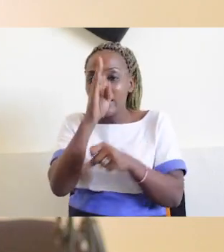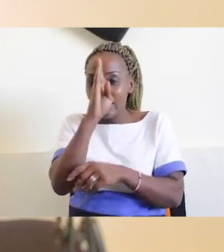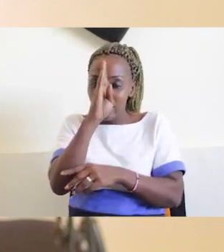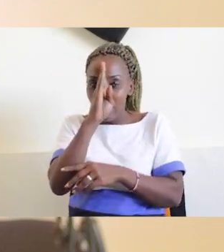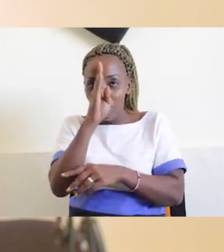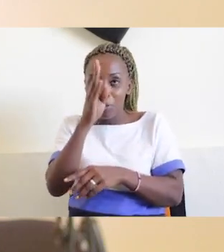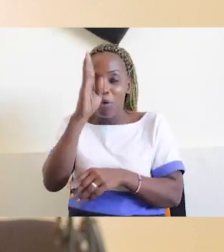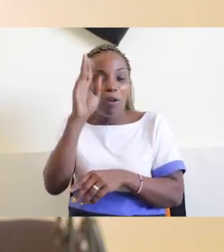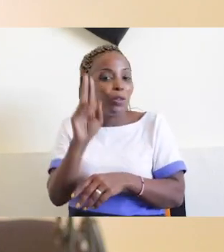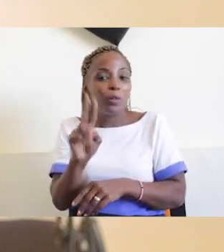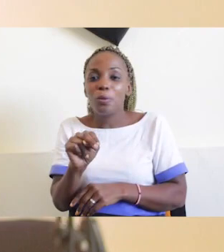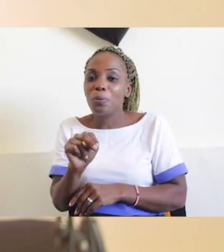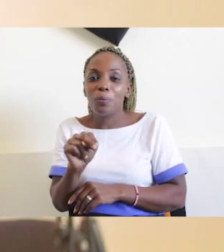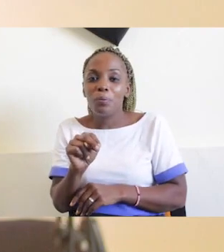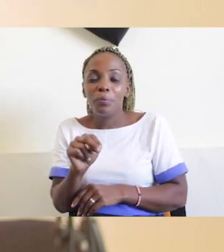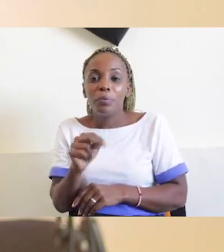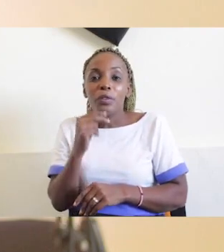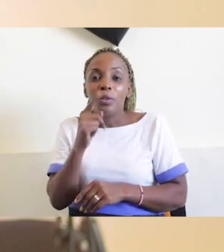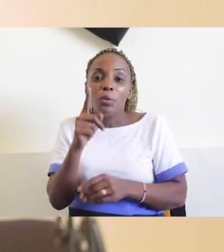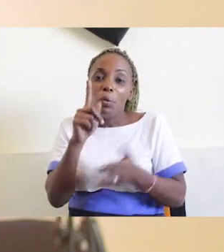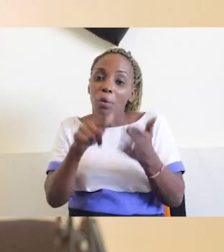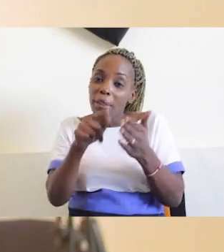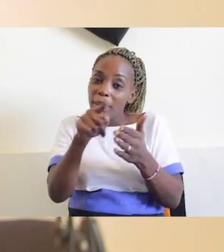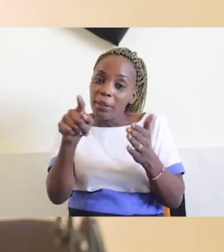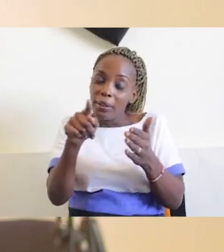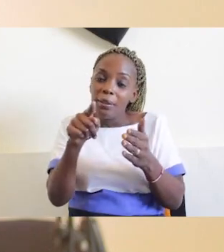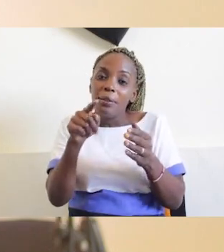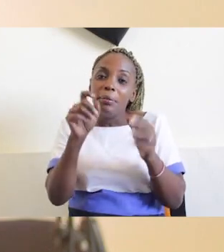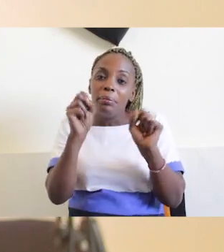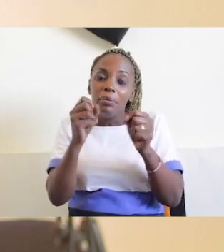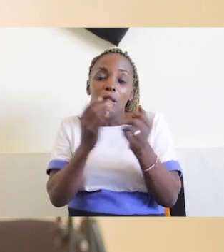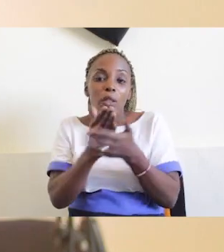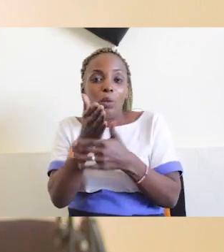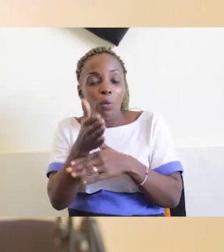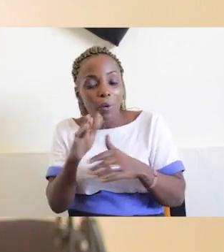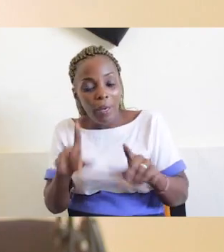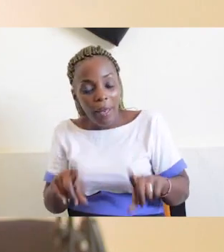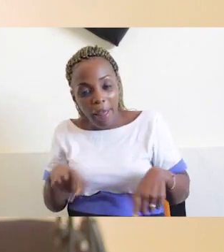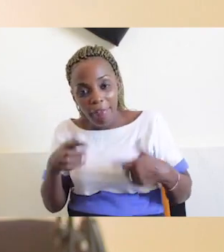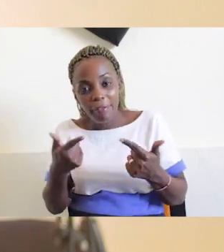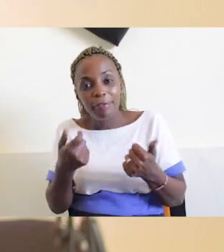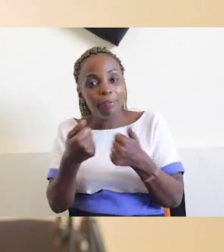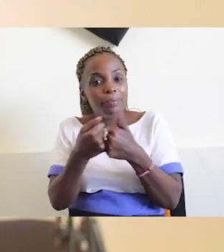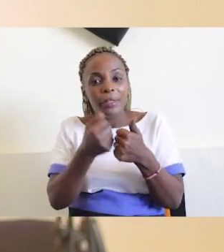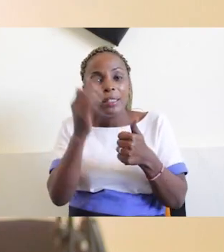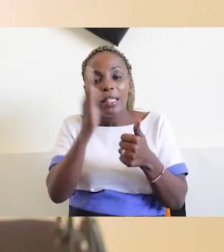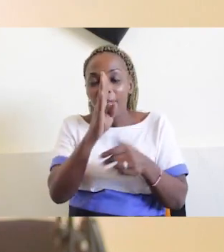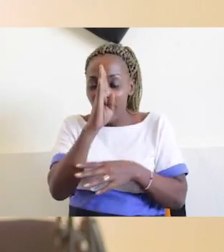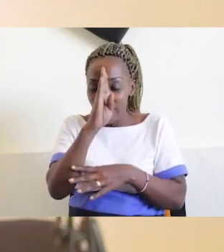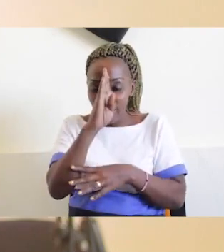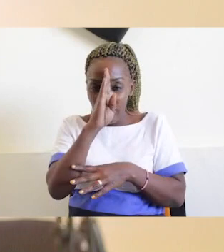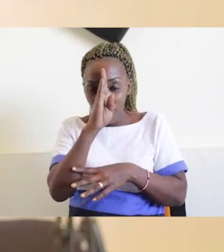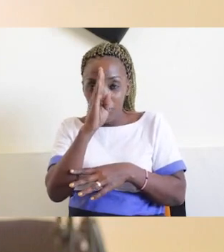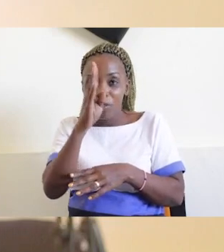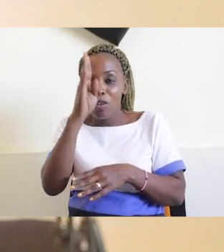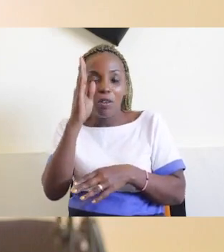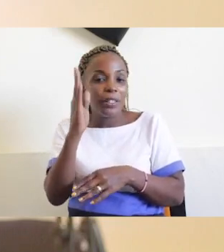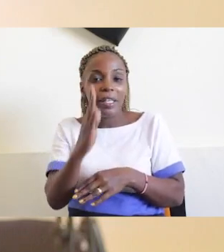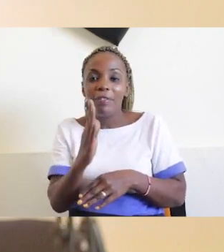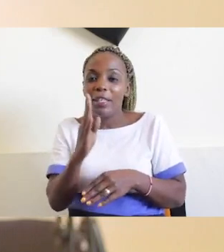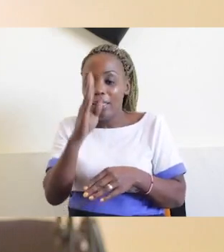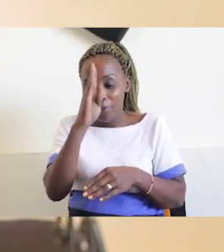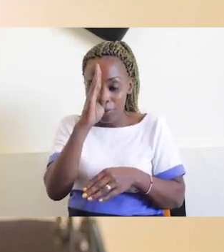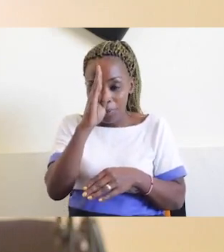the presence of God. And so whatever it is that you may go through in life, never doubt the presence of